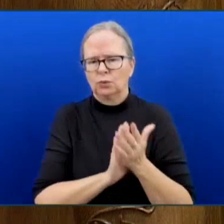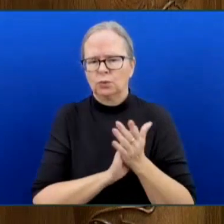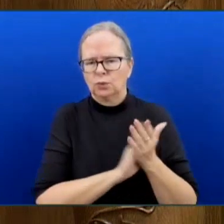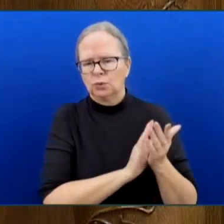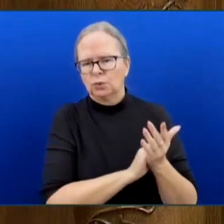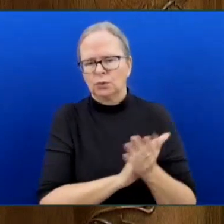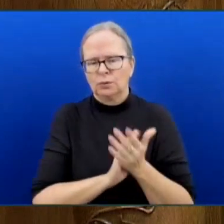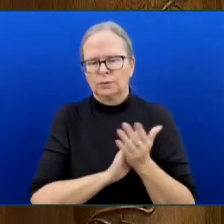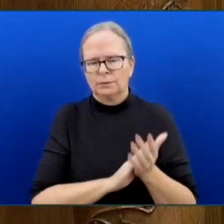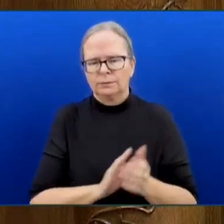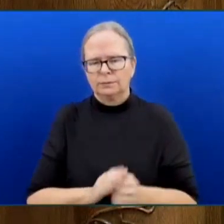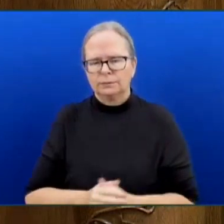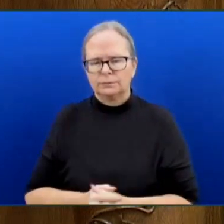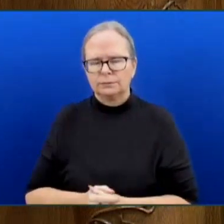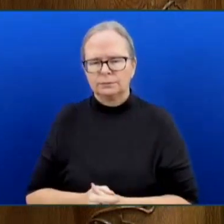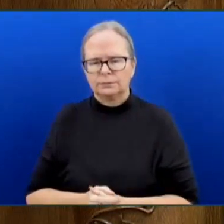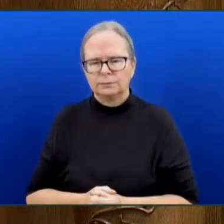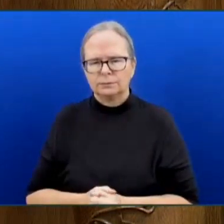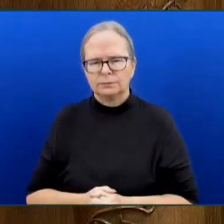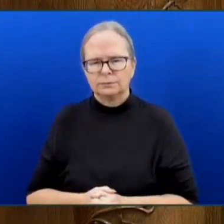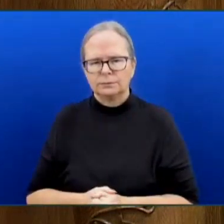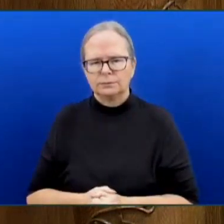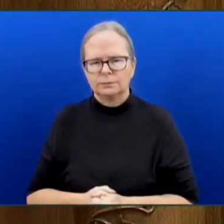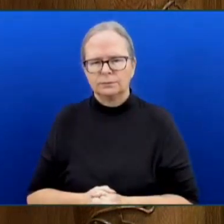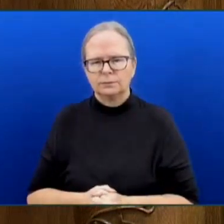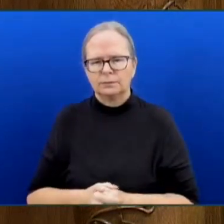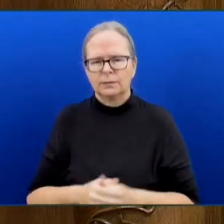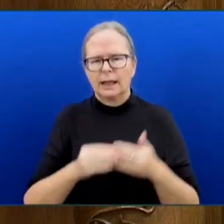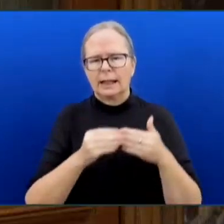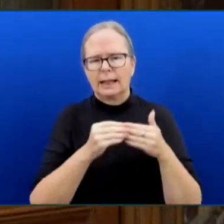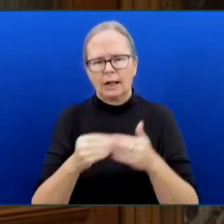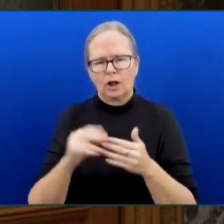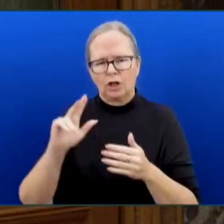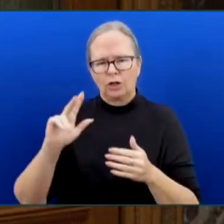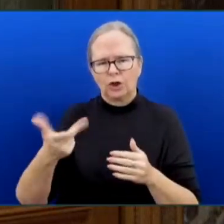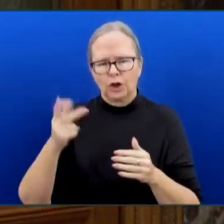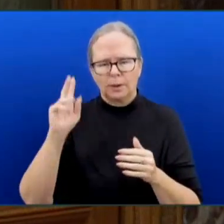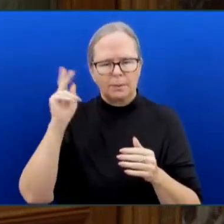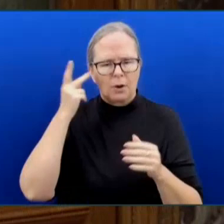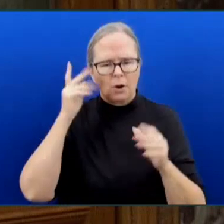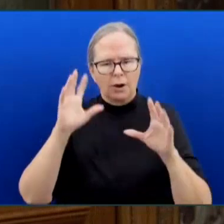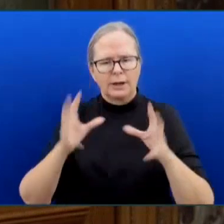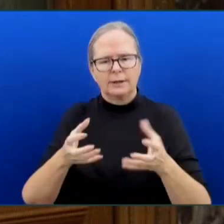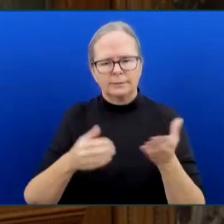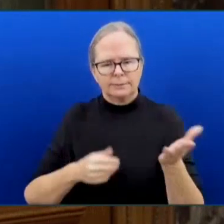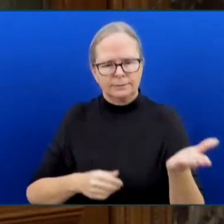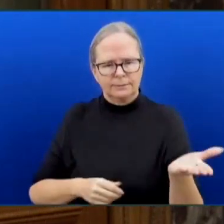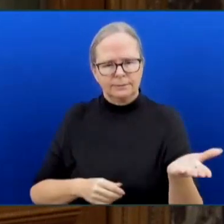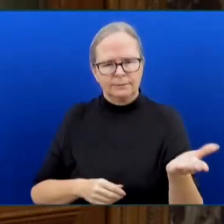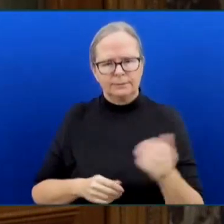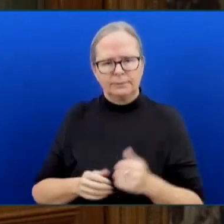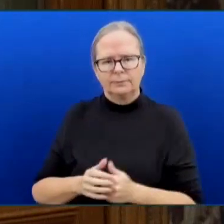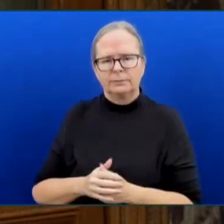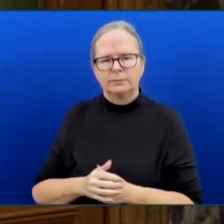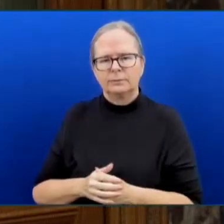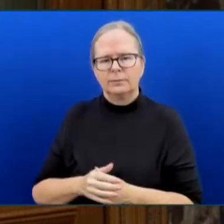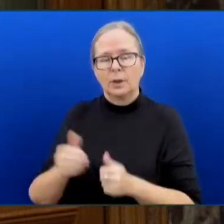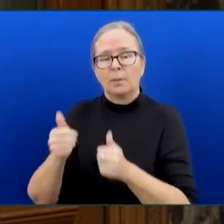House Leader of the Third Party. Rest assured, Mr. Speaker, the Premier will have his opportunity to continue, but on a different